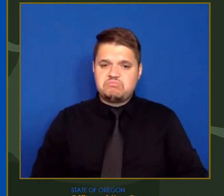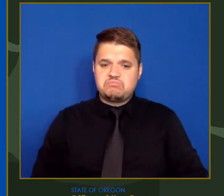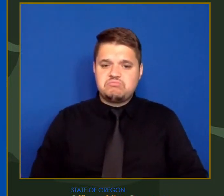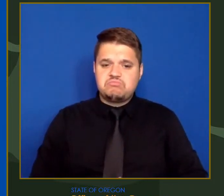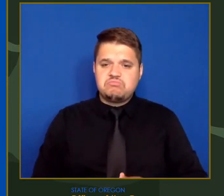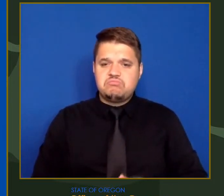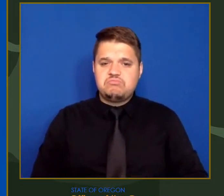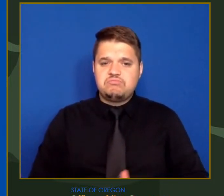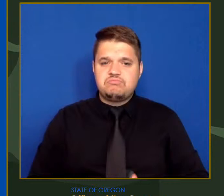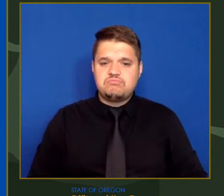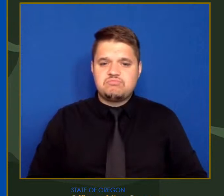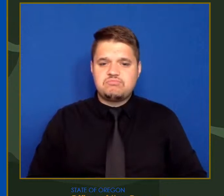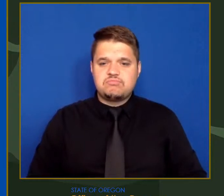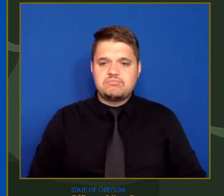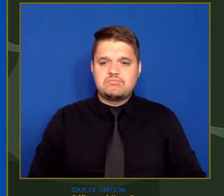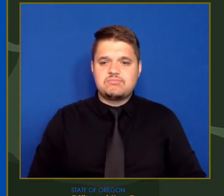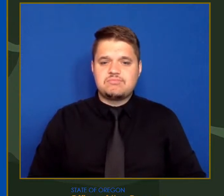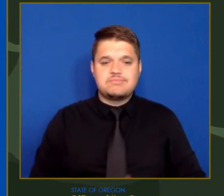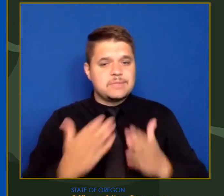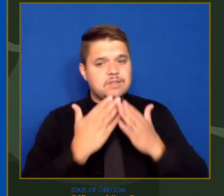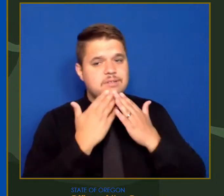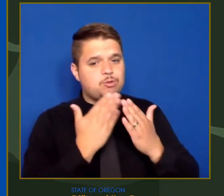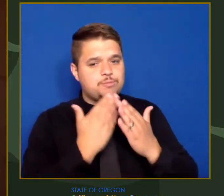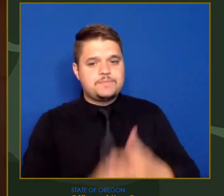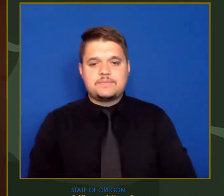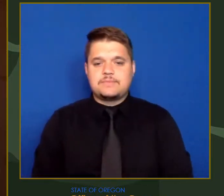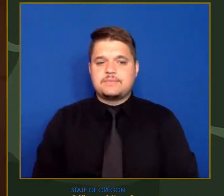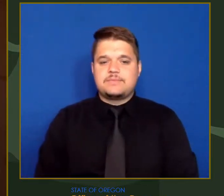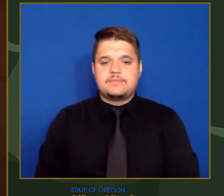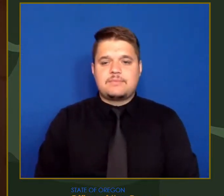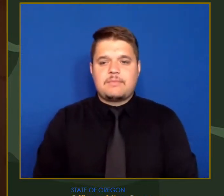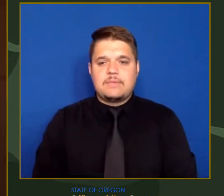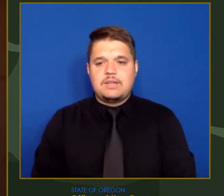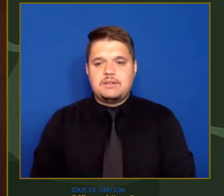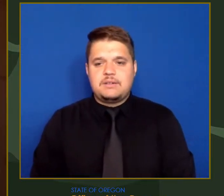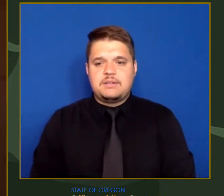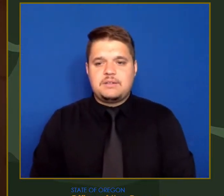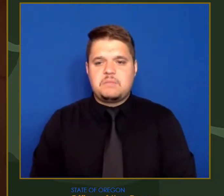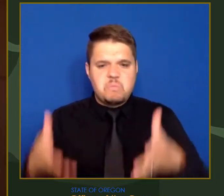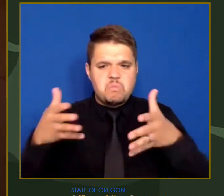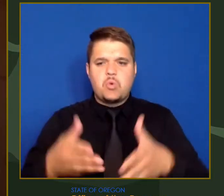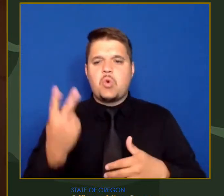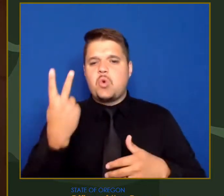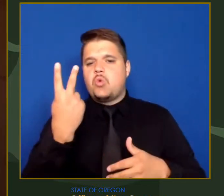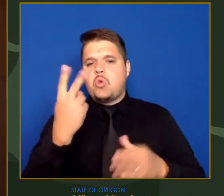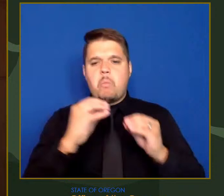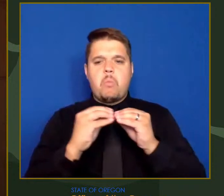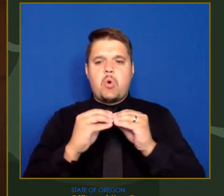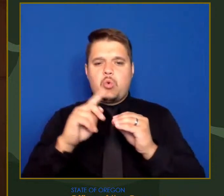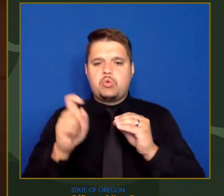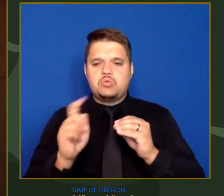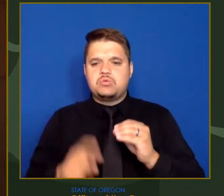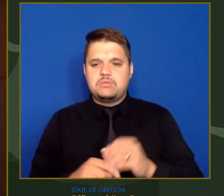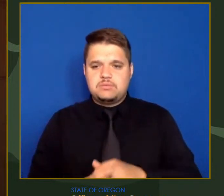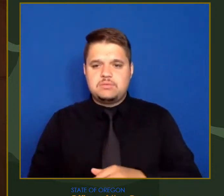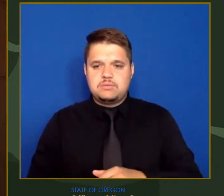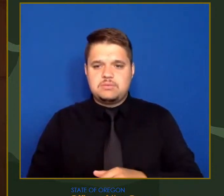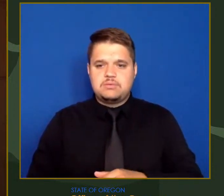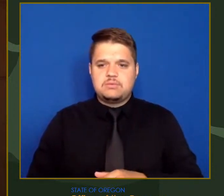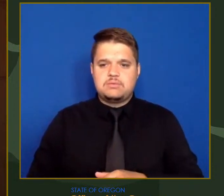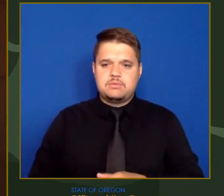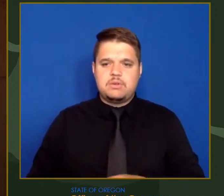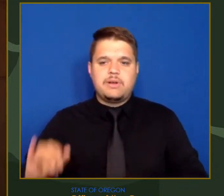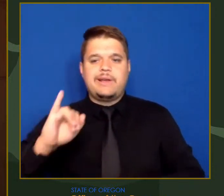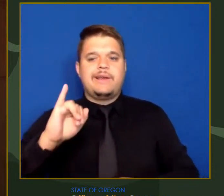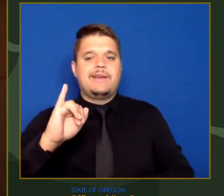Thank you very much. Thank you, Simon. Thank you, Simon. We have time for just 2 more questions. So we'll go next to Amy Green with the Oregonian. Go ahead,